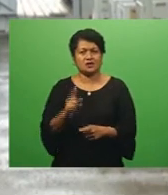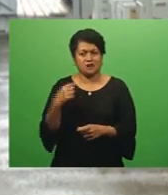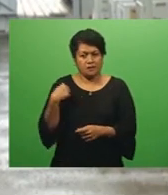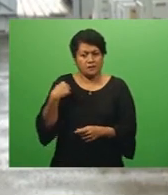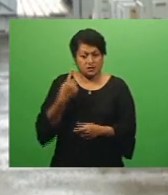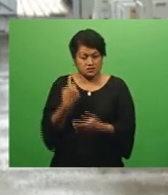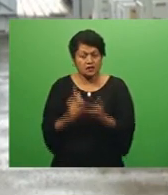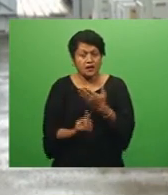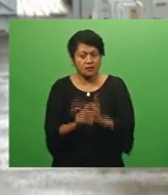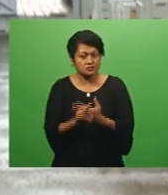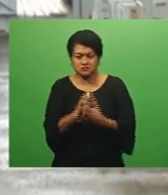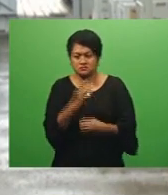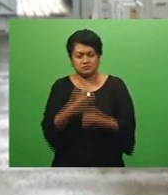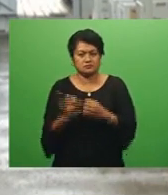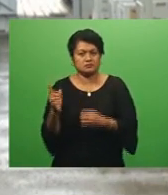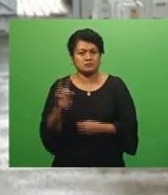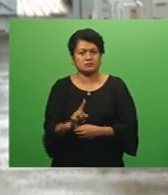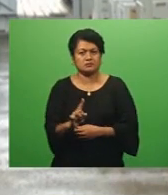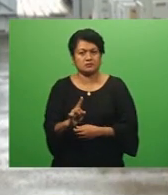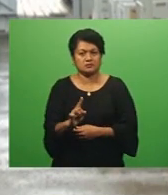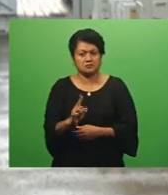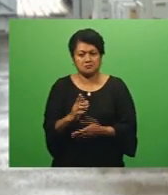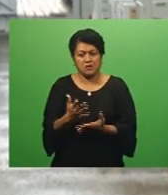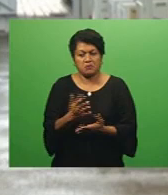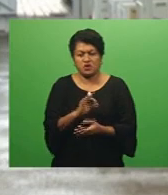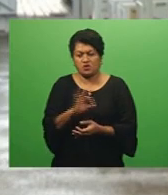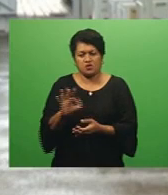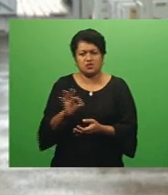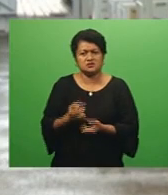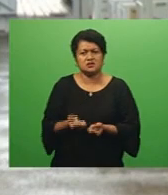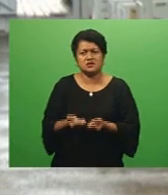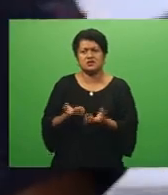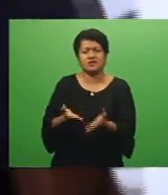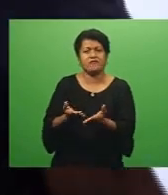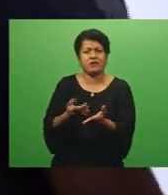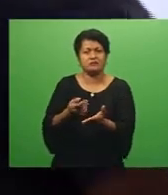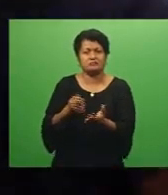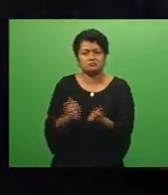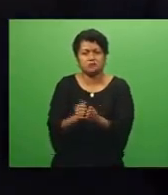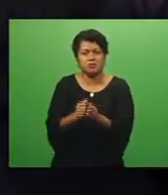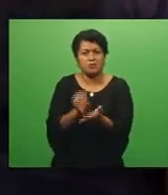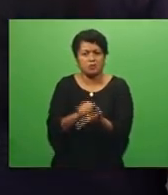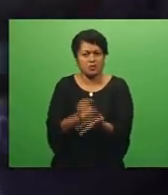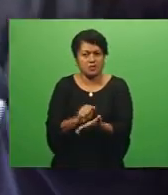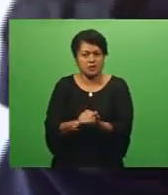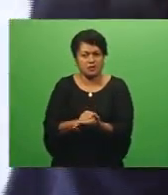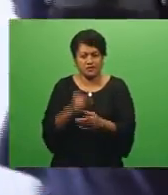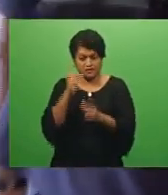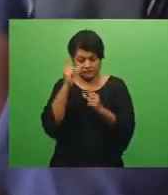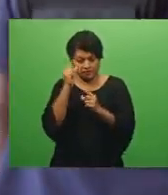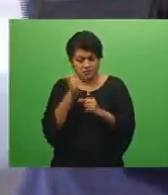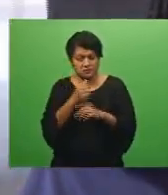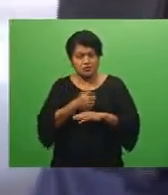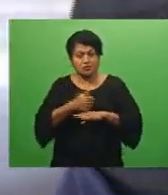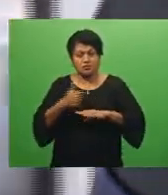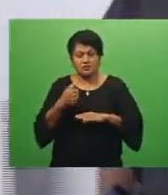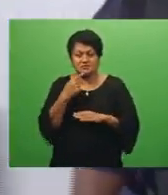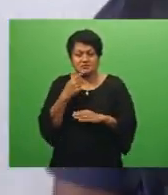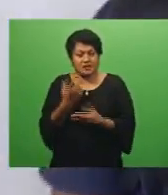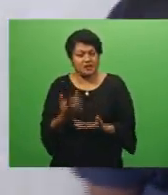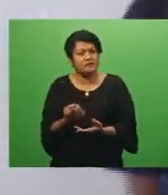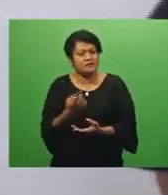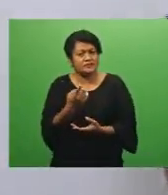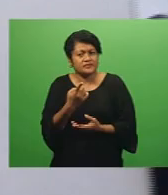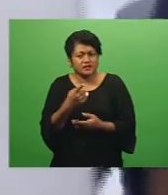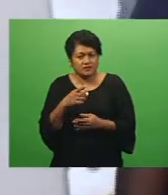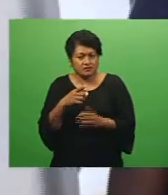court noted that Rahman may not have been served with the necessary documents. Fijian authorities have alleged that Rahman had in his